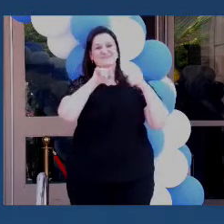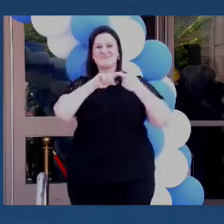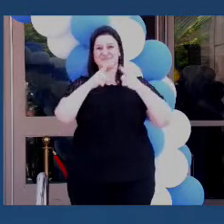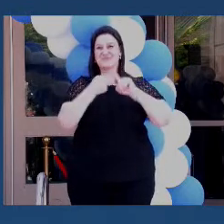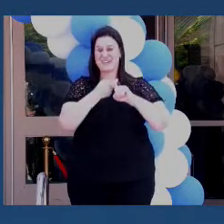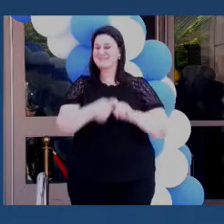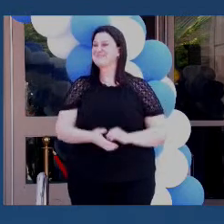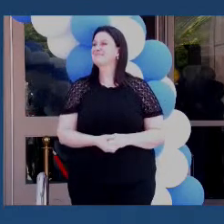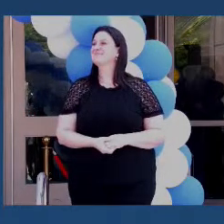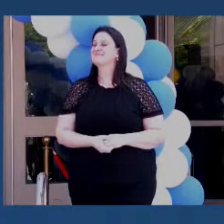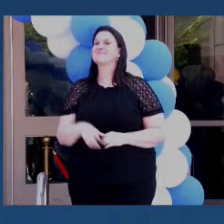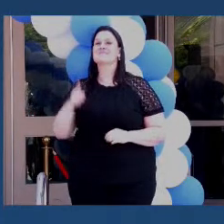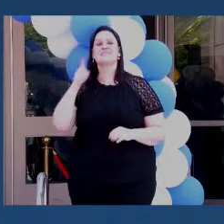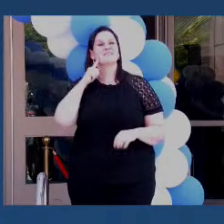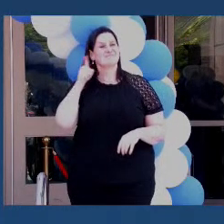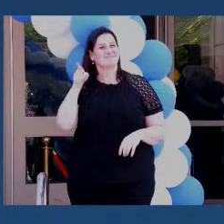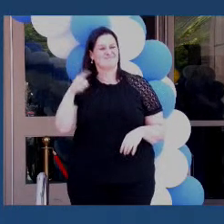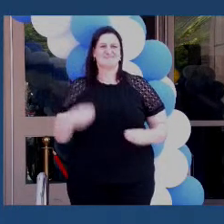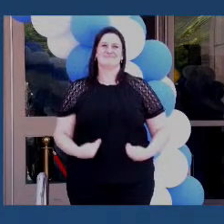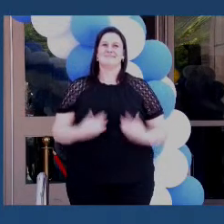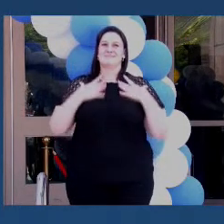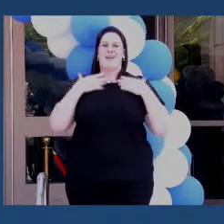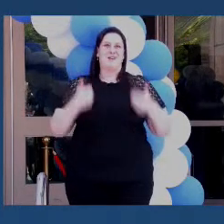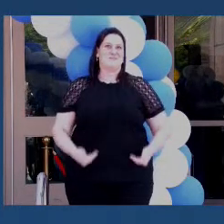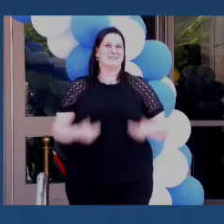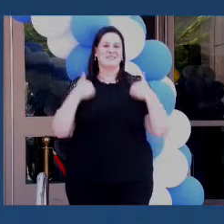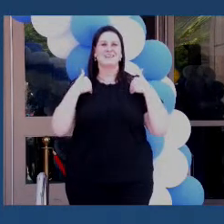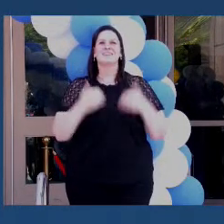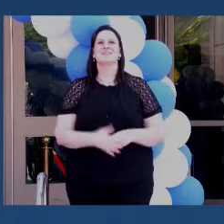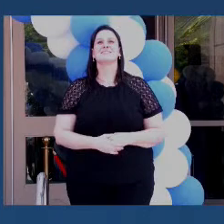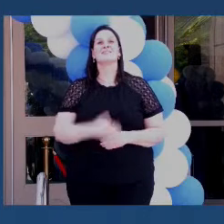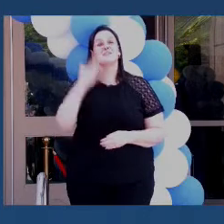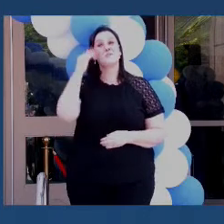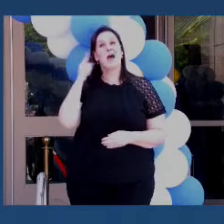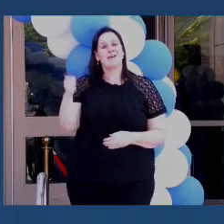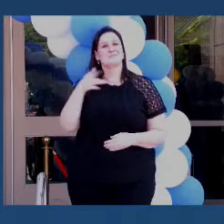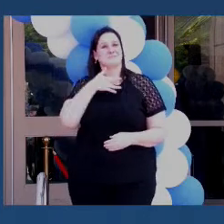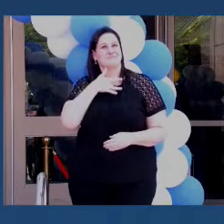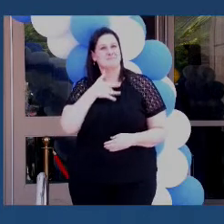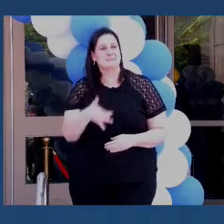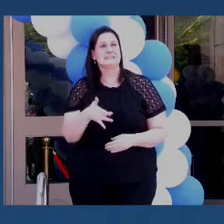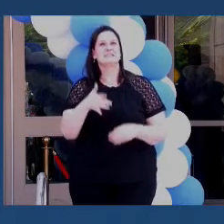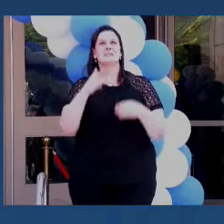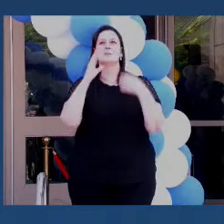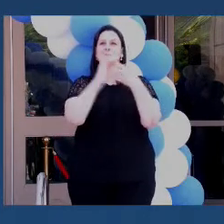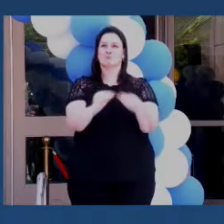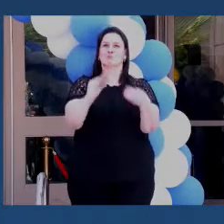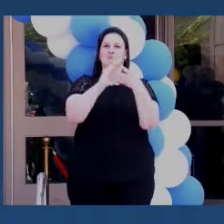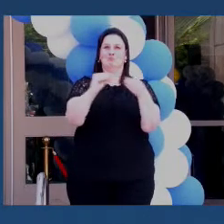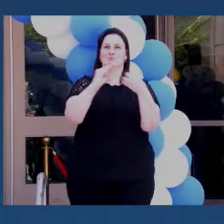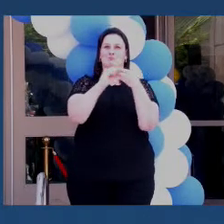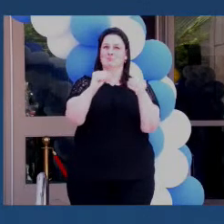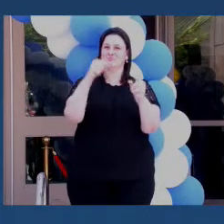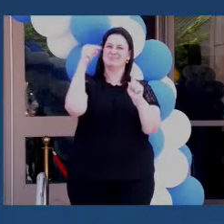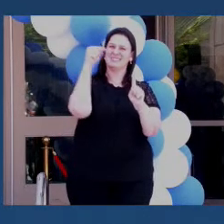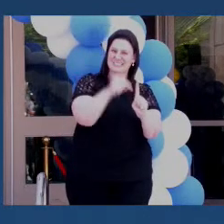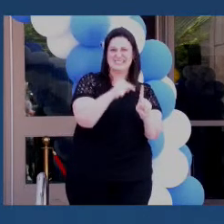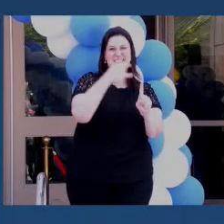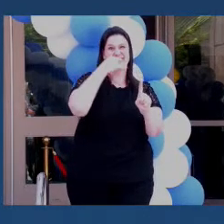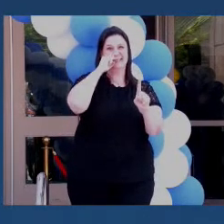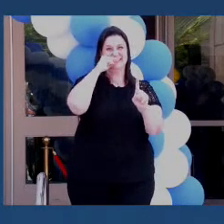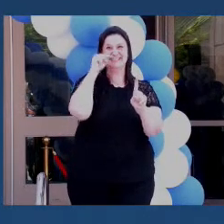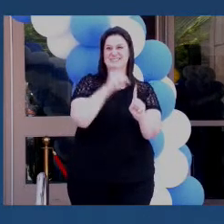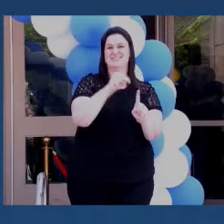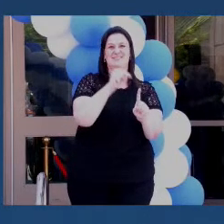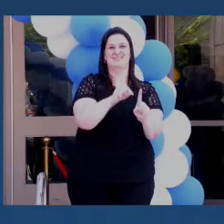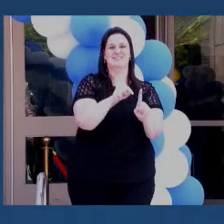he was an inspiration for me because he always talked about the kids. And I